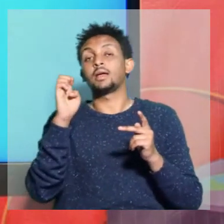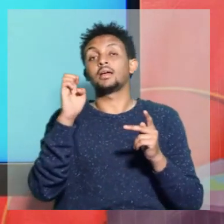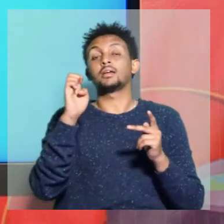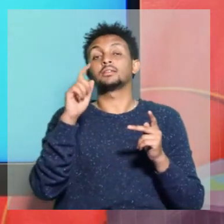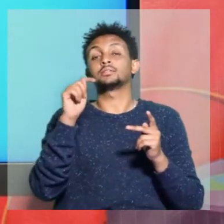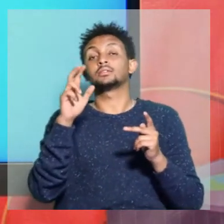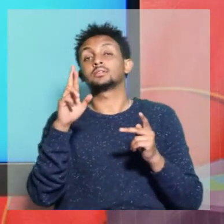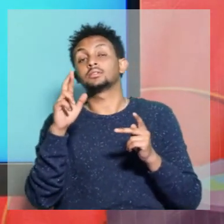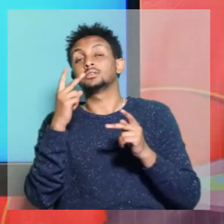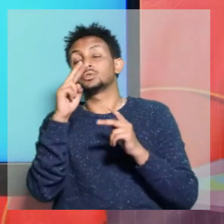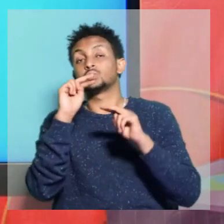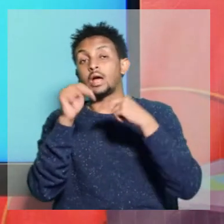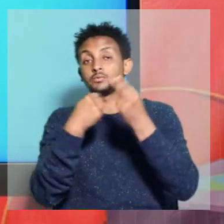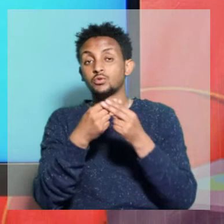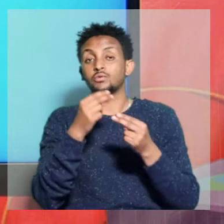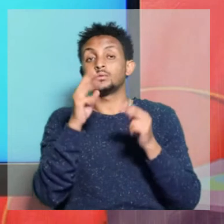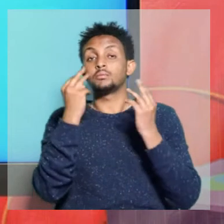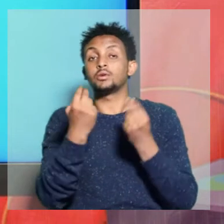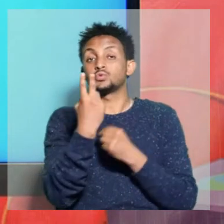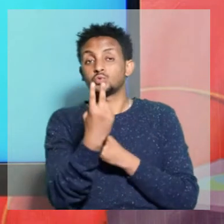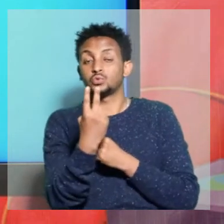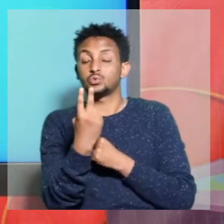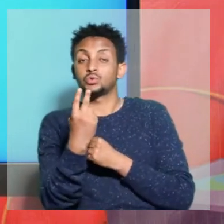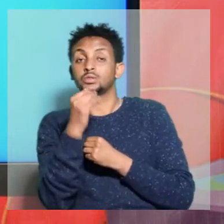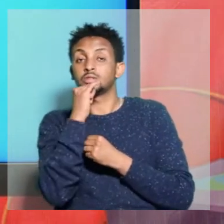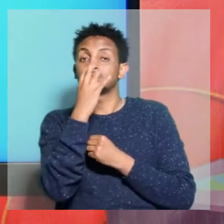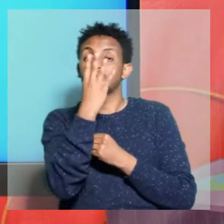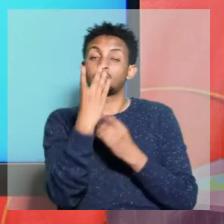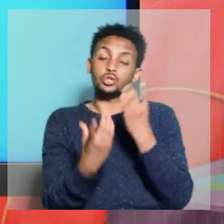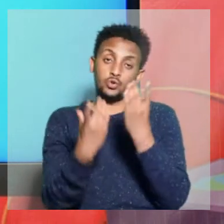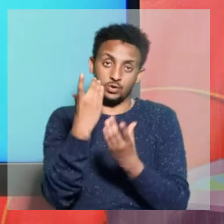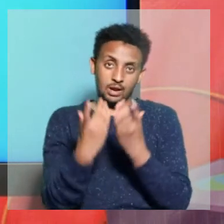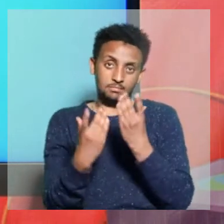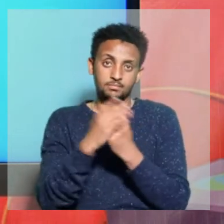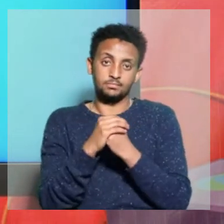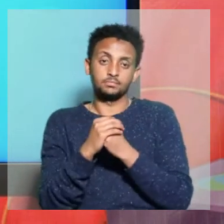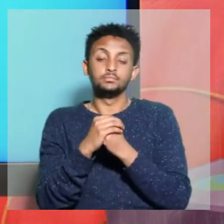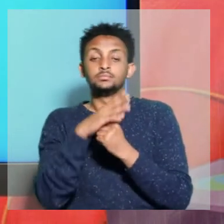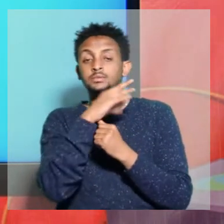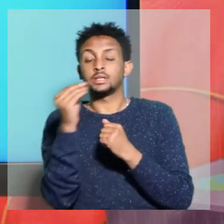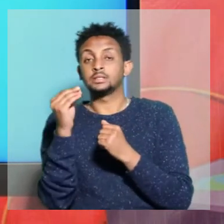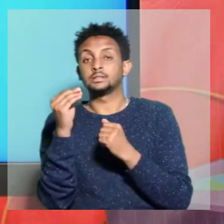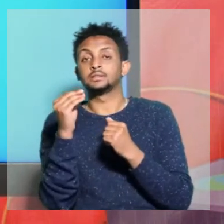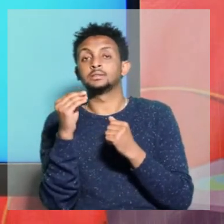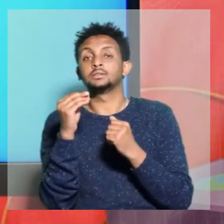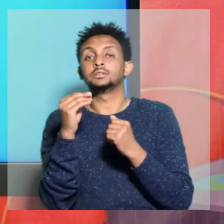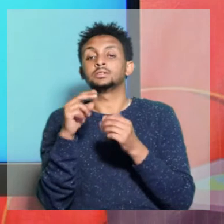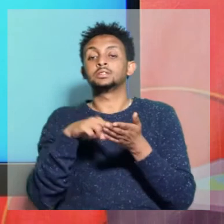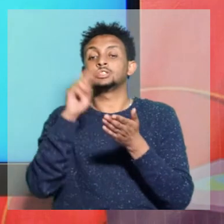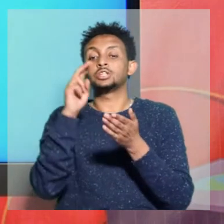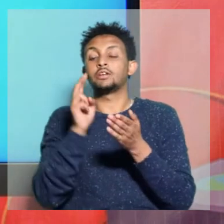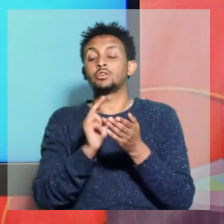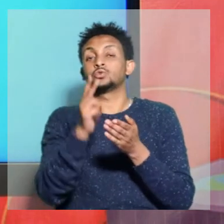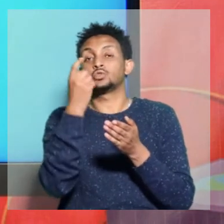twice of mass 2 is 4 kilogram, and the initial